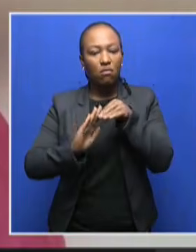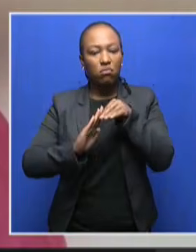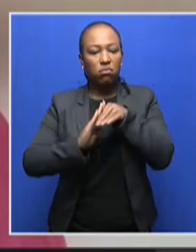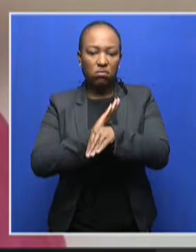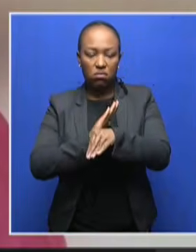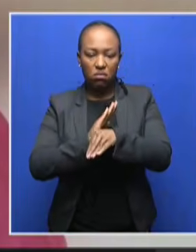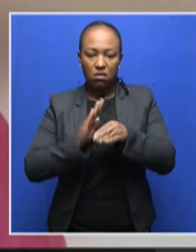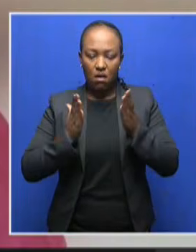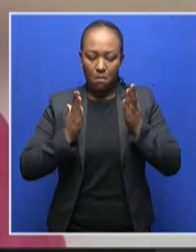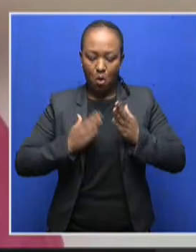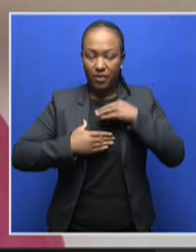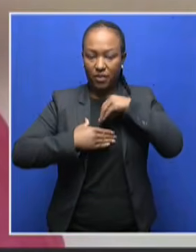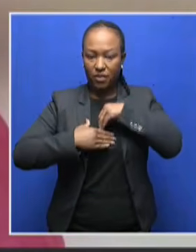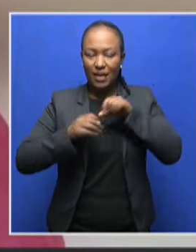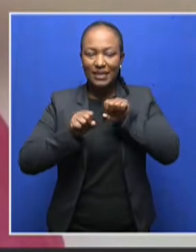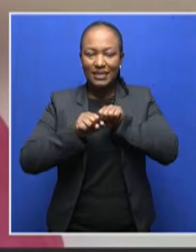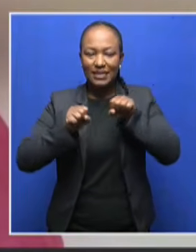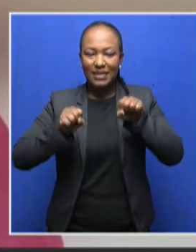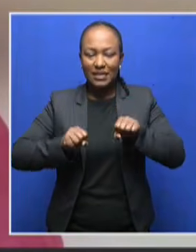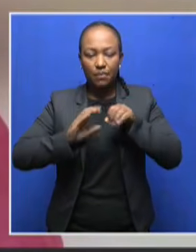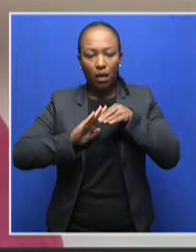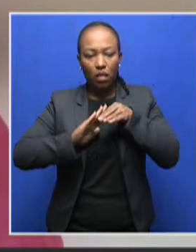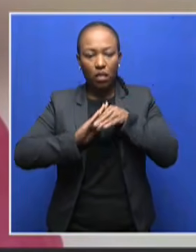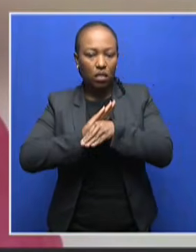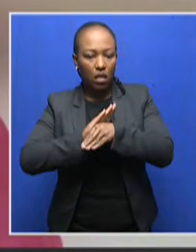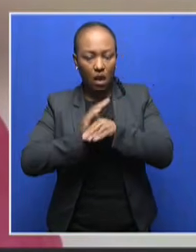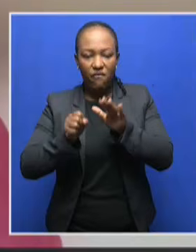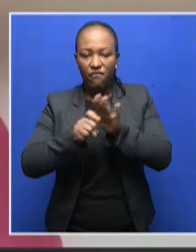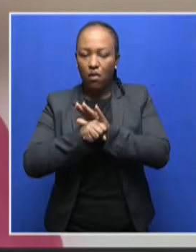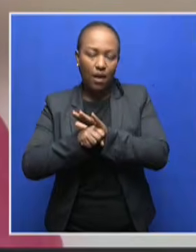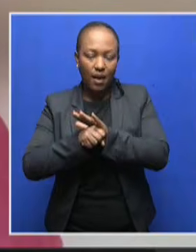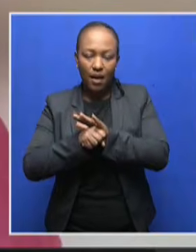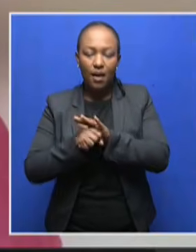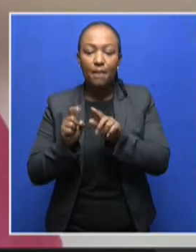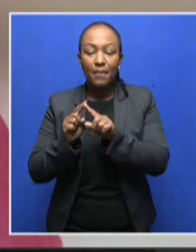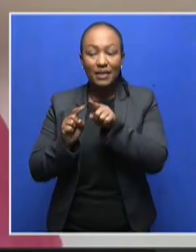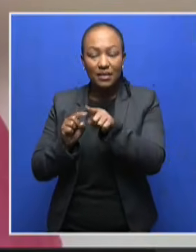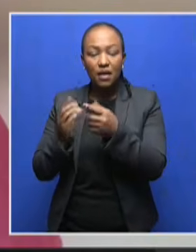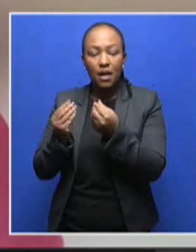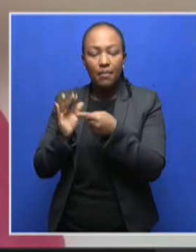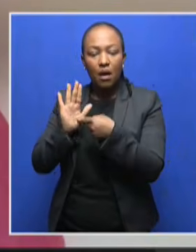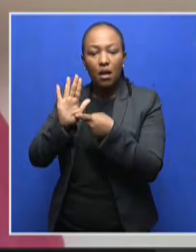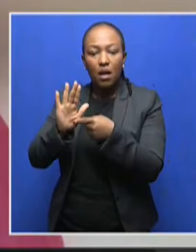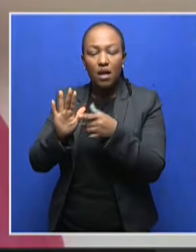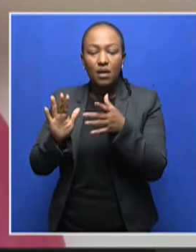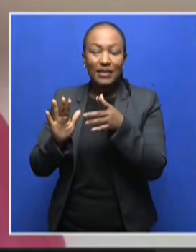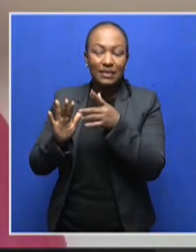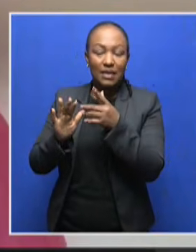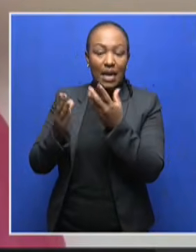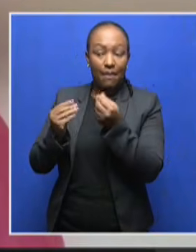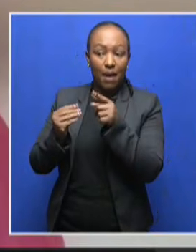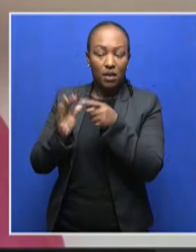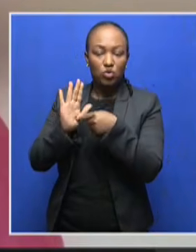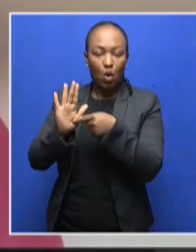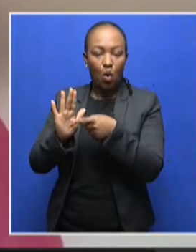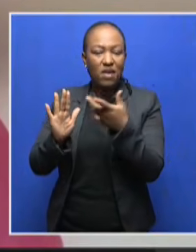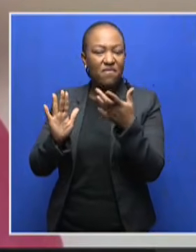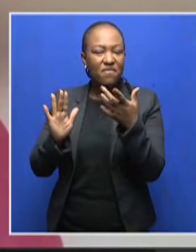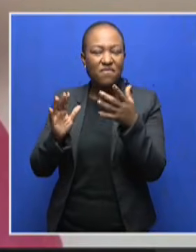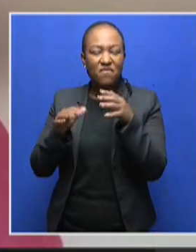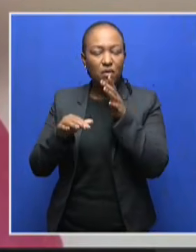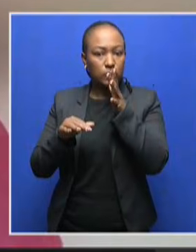growing immunity gaps, and the outbreaks you mentioned are showing us what happens when those gaps become too large. I'll give you an example of measles.